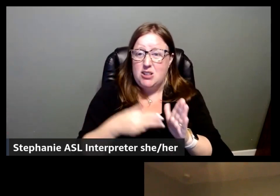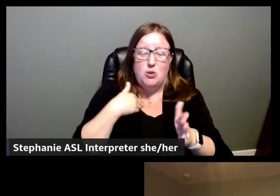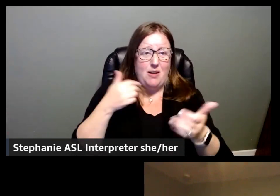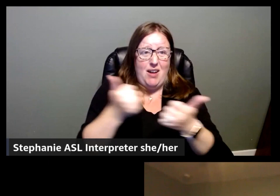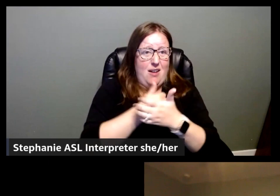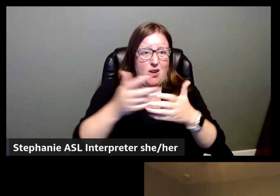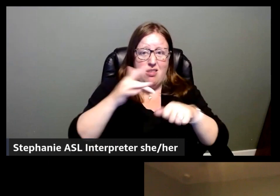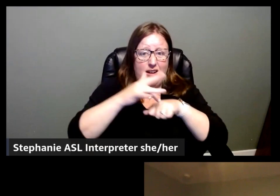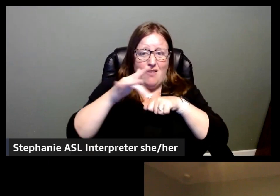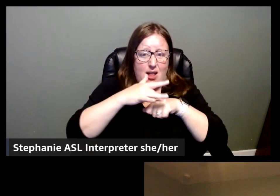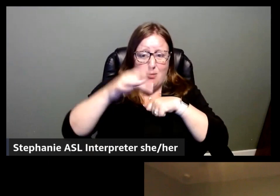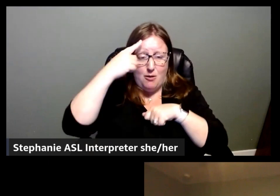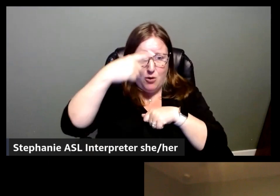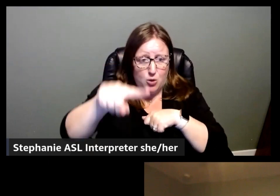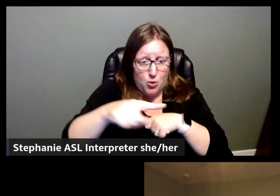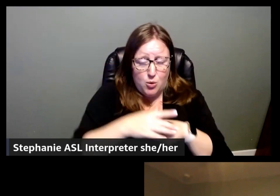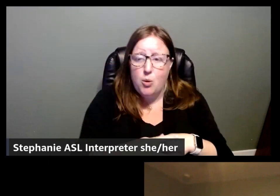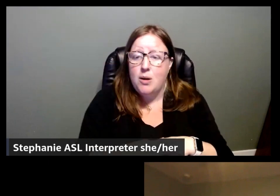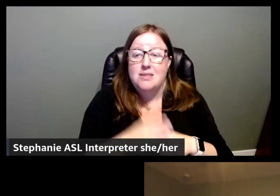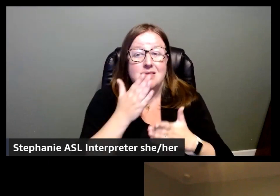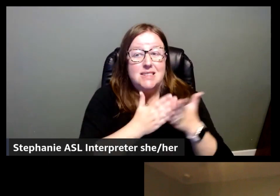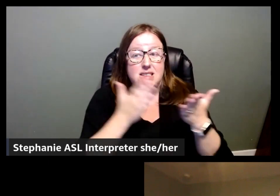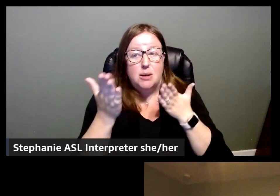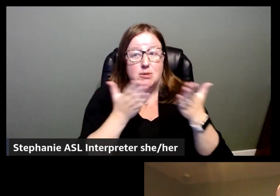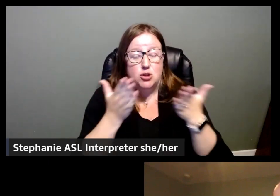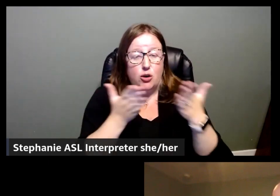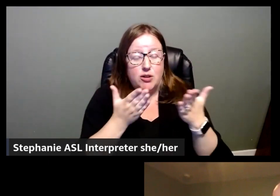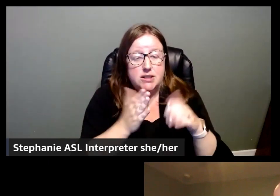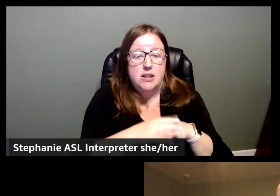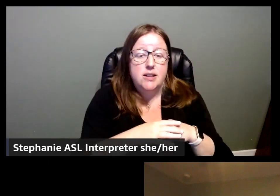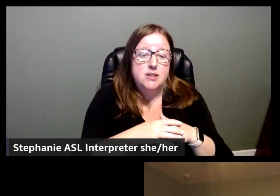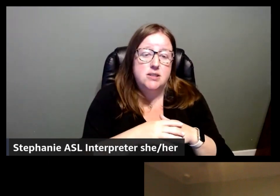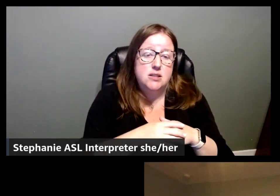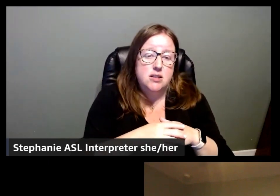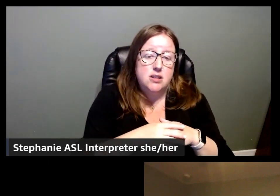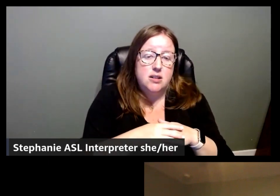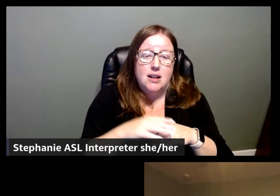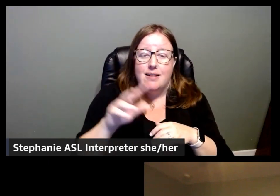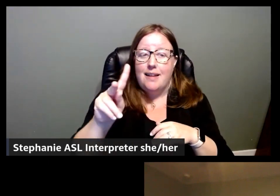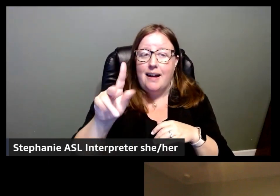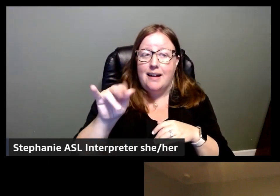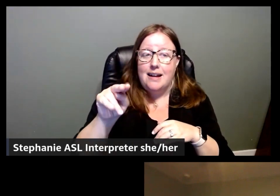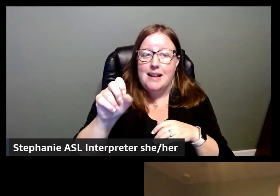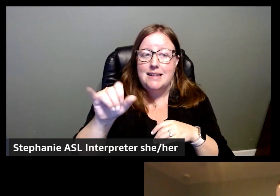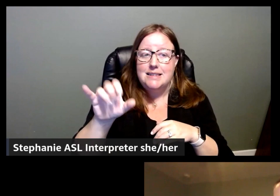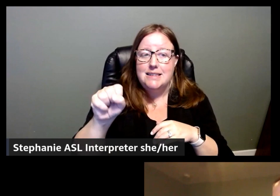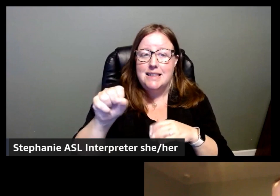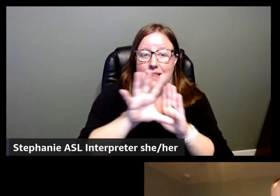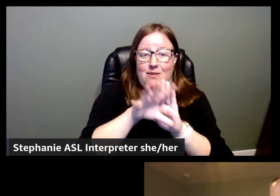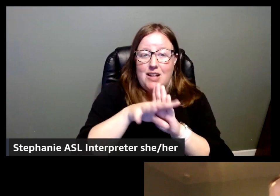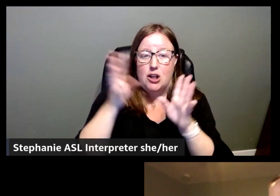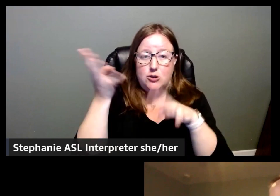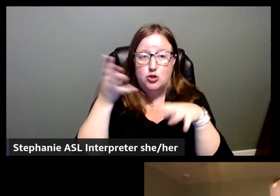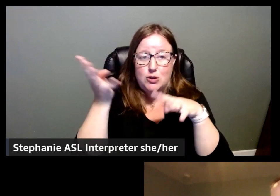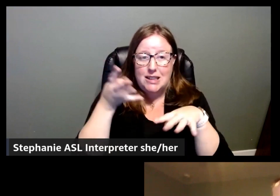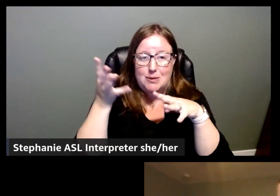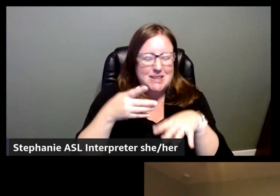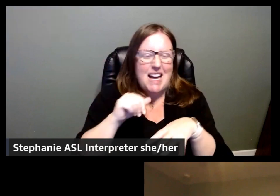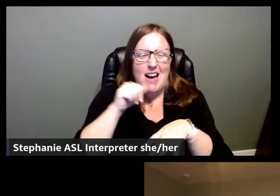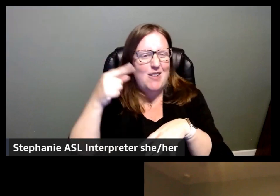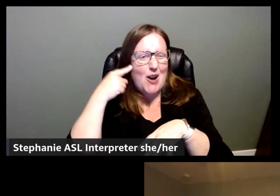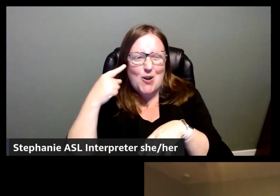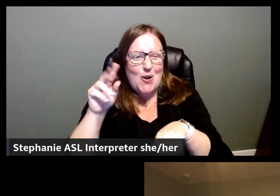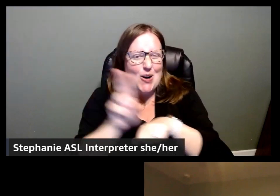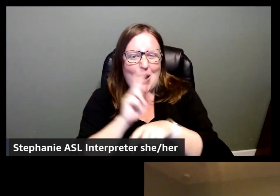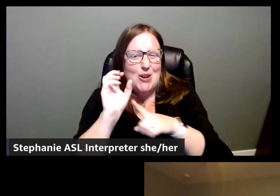Now, granted, there are some services, let's say Kinesis video streams, that I have yet to hear of a use case